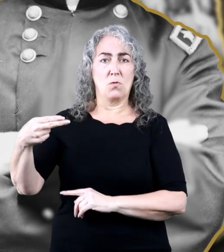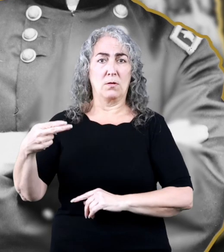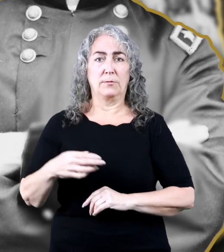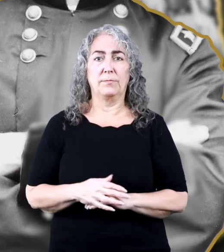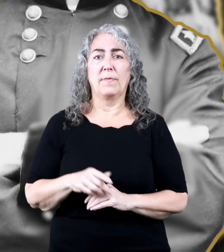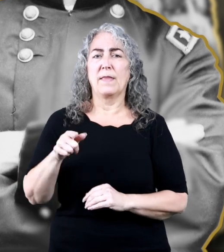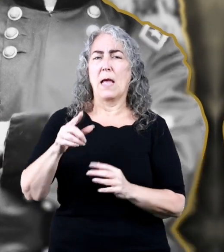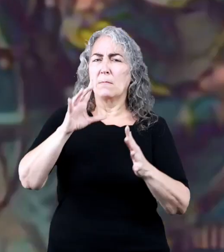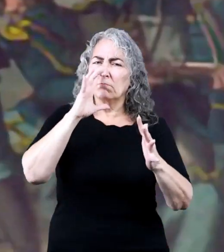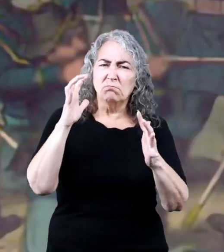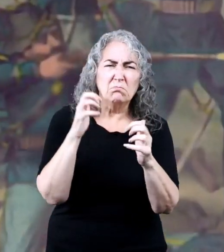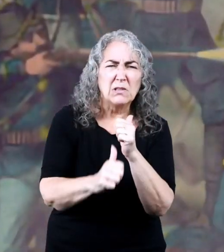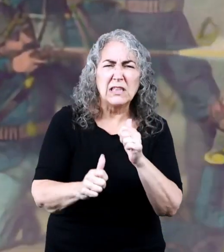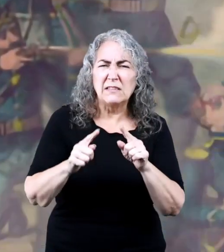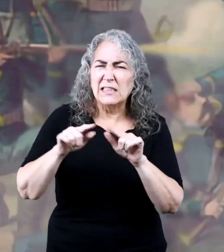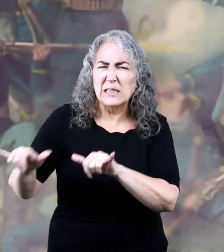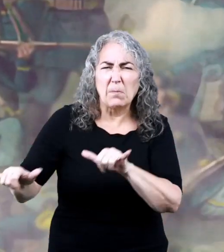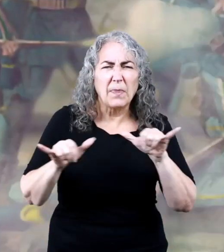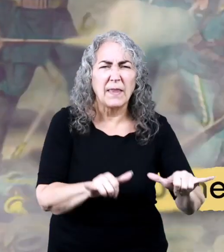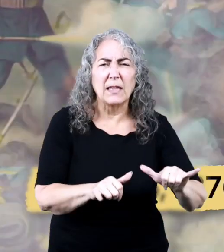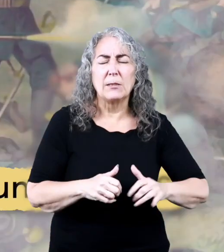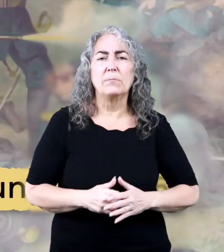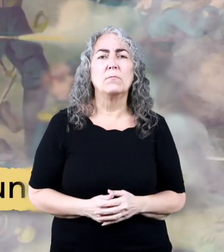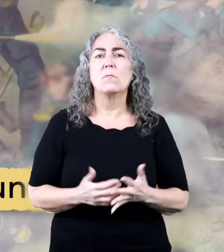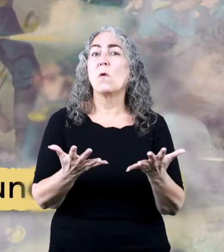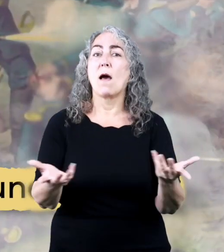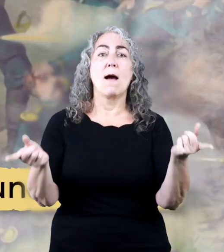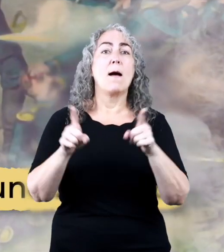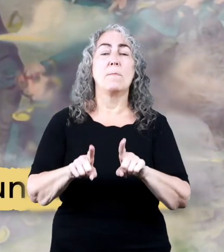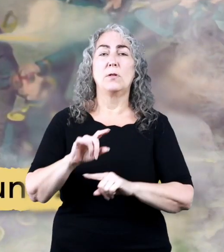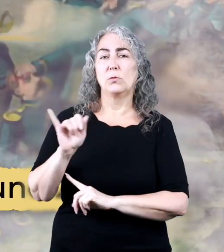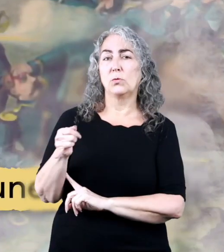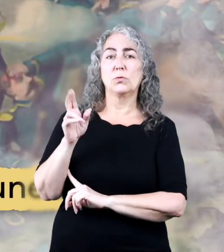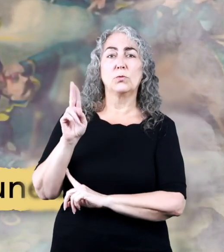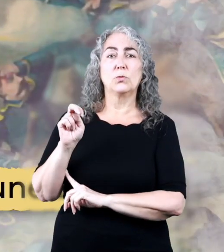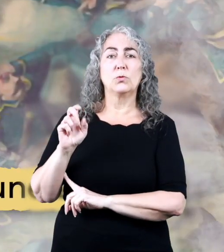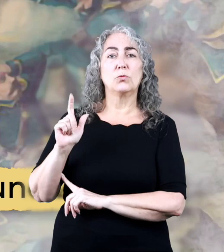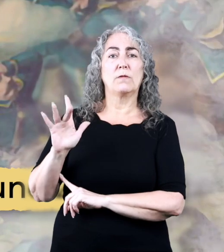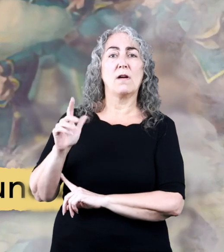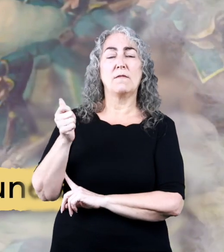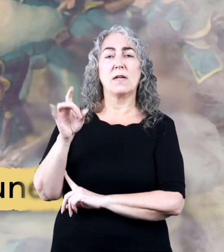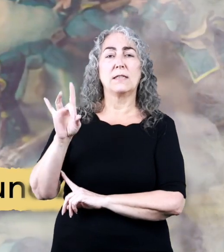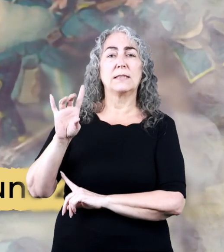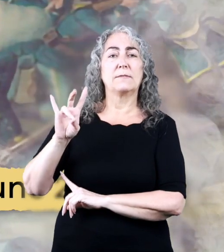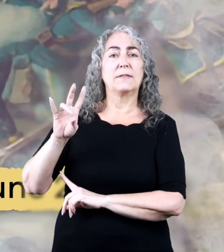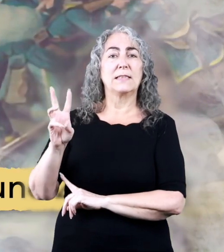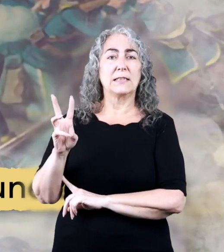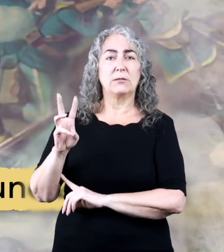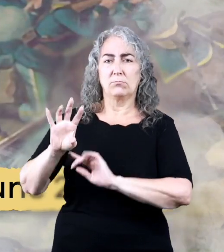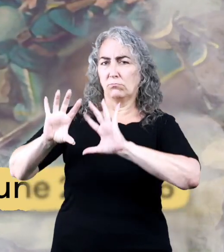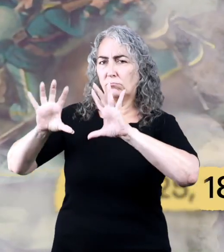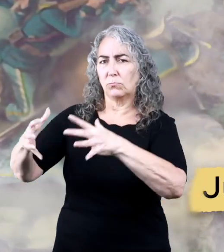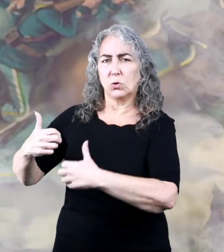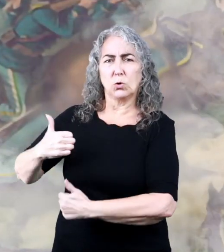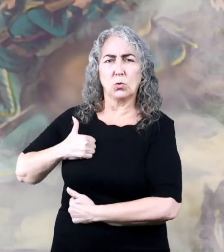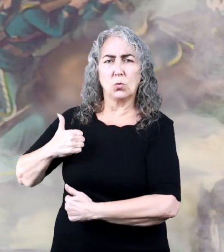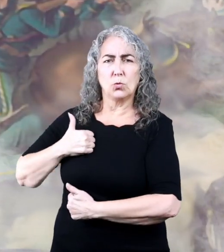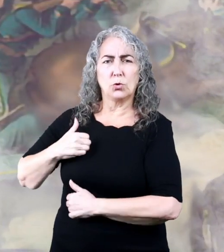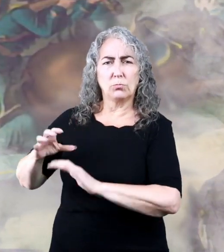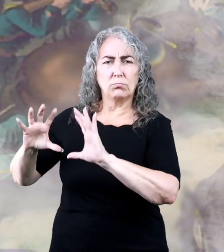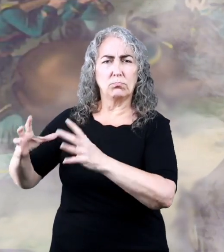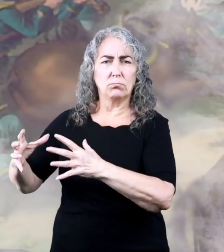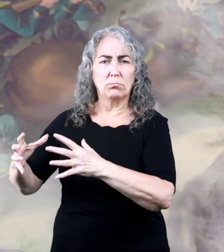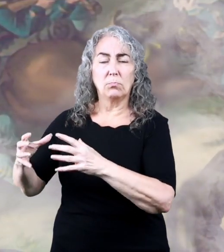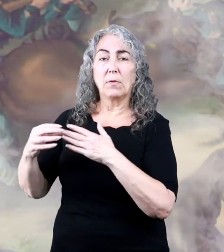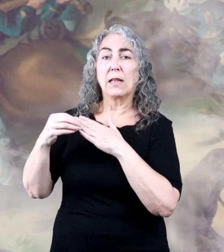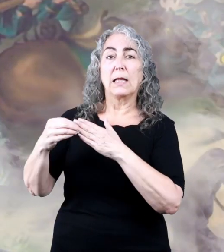same thing. Here is what happened. On June 25, 1876, a group of soldiers led